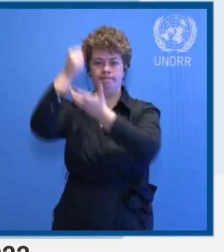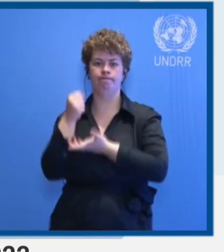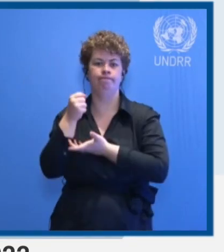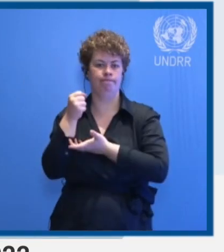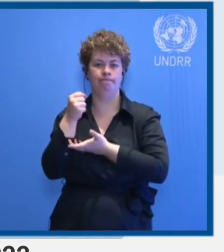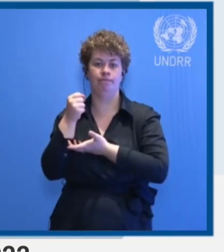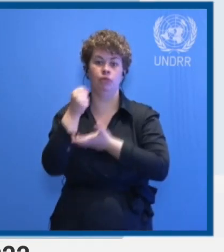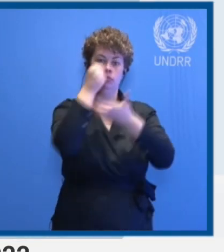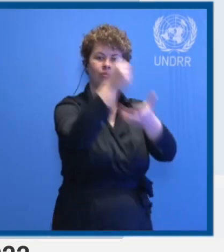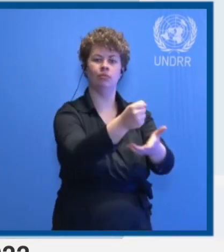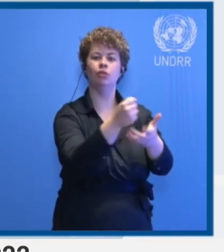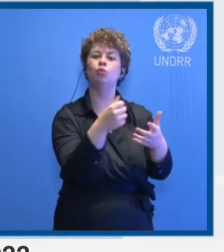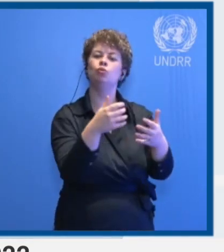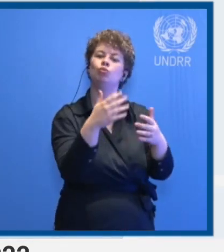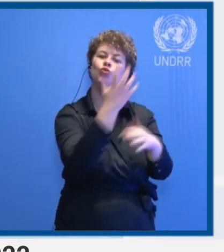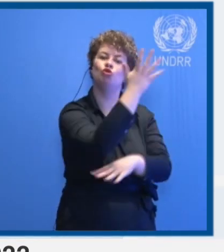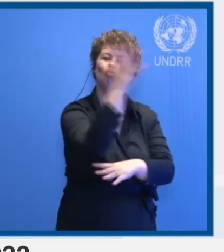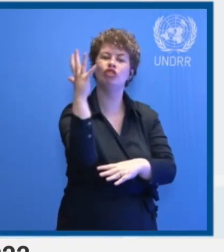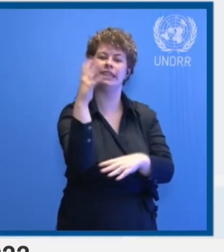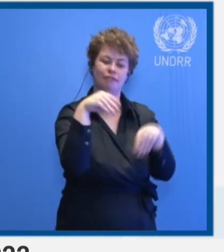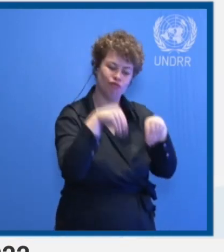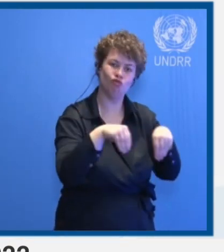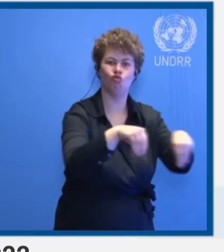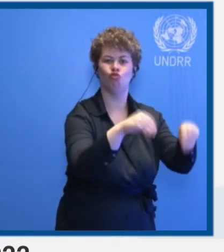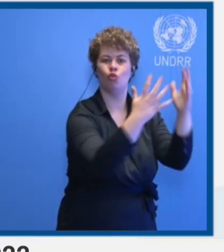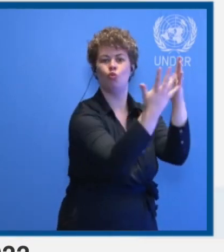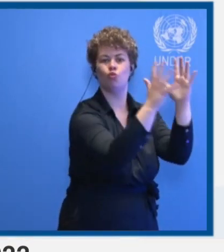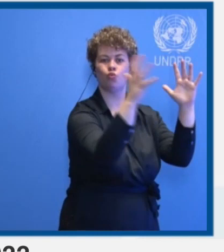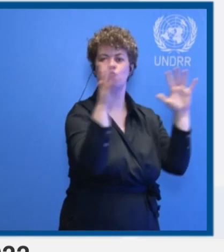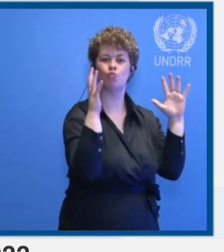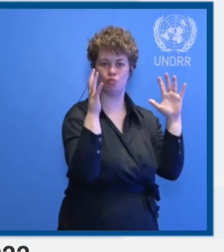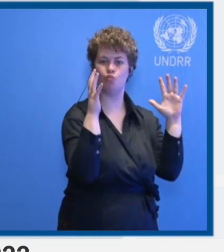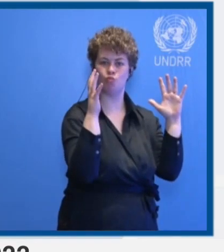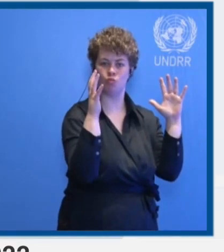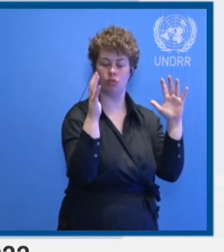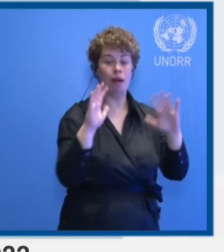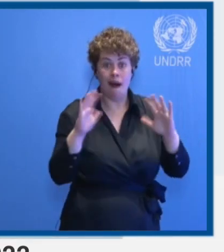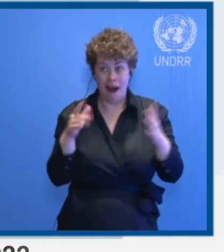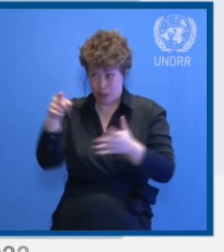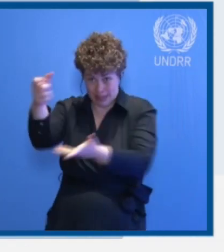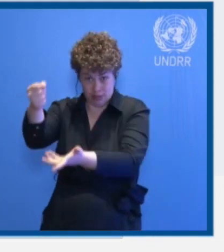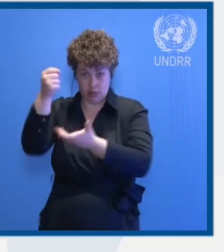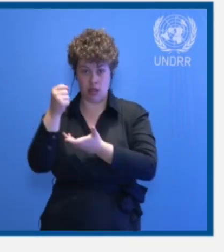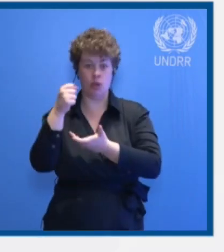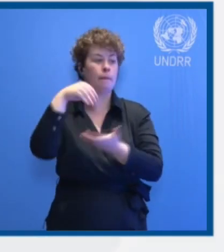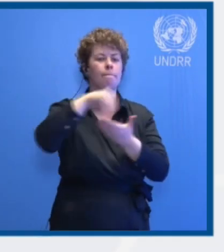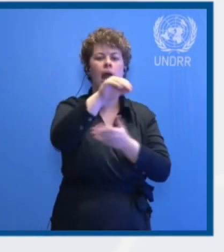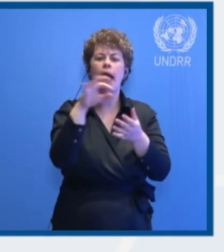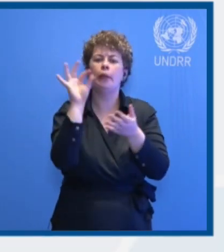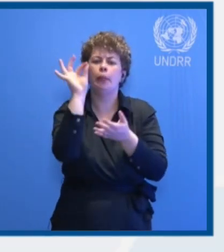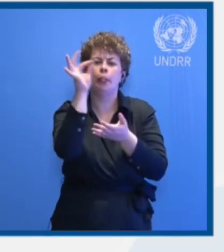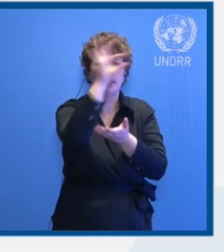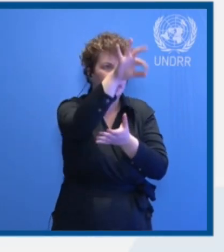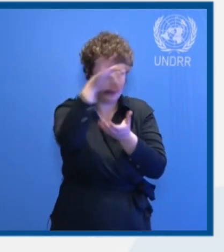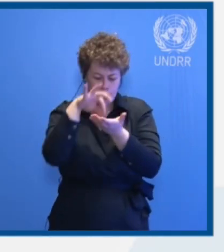nursery to provide seed for restore degraded land